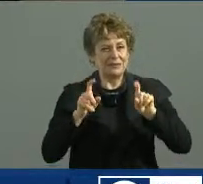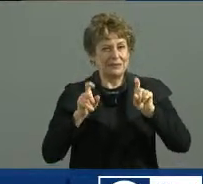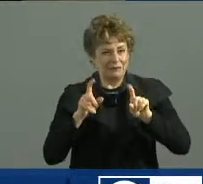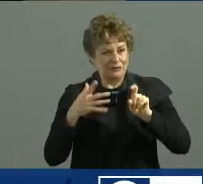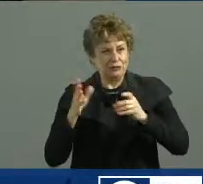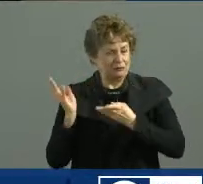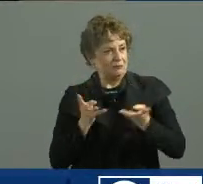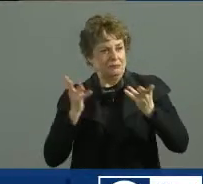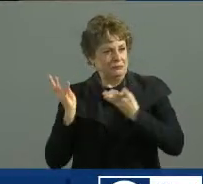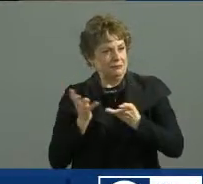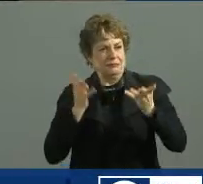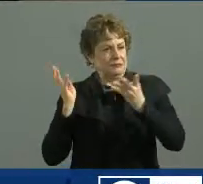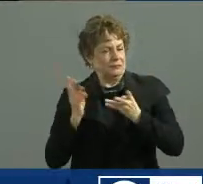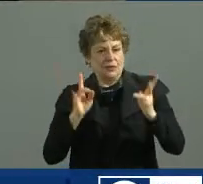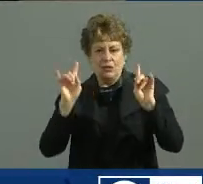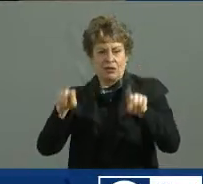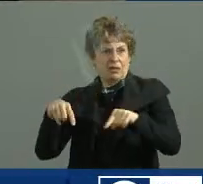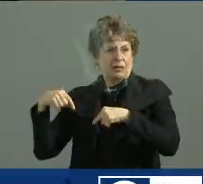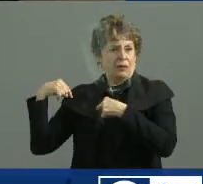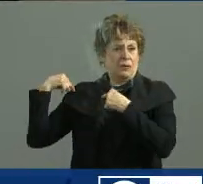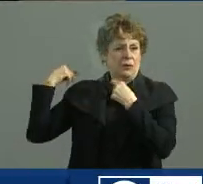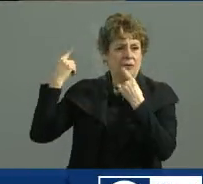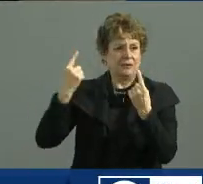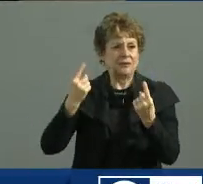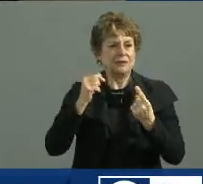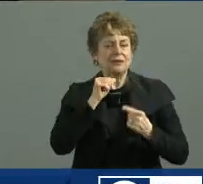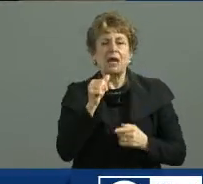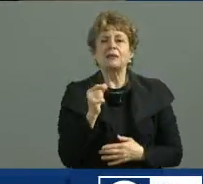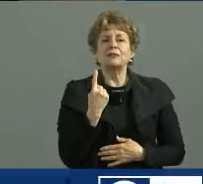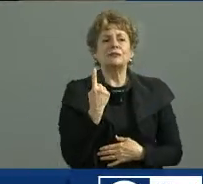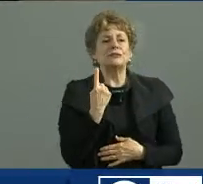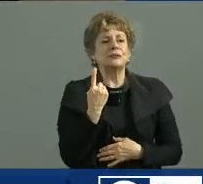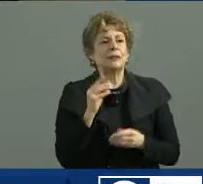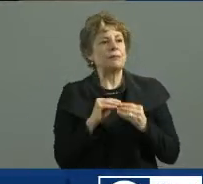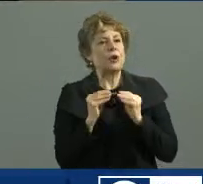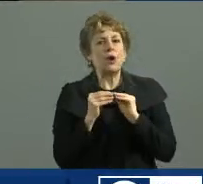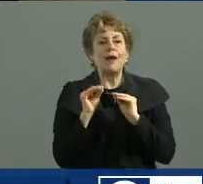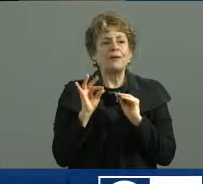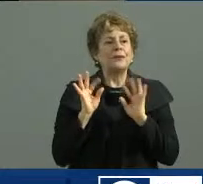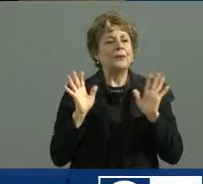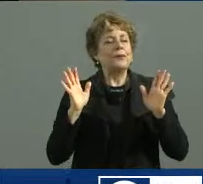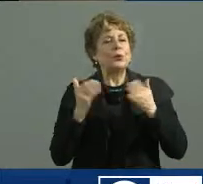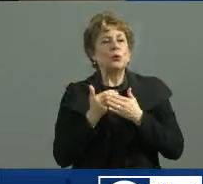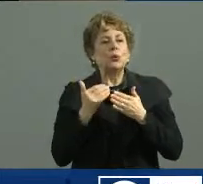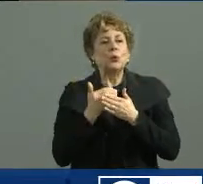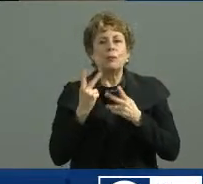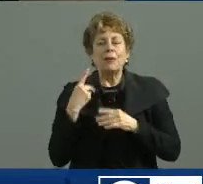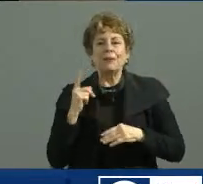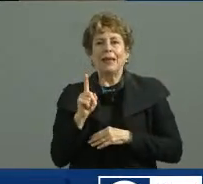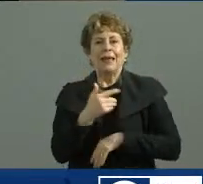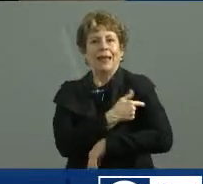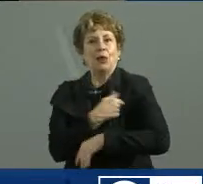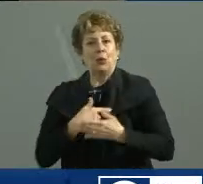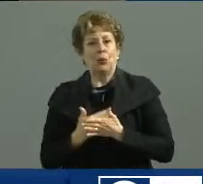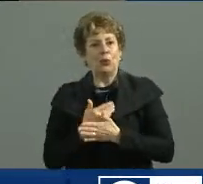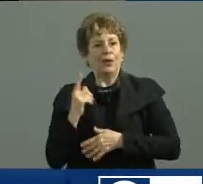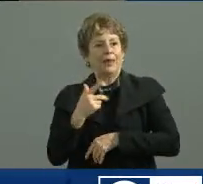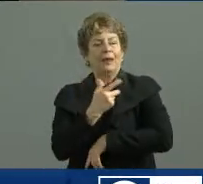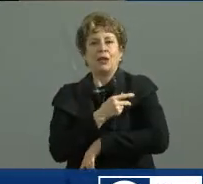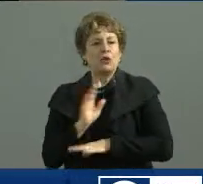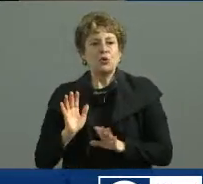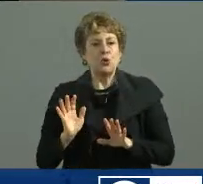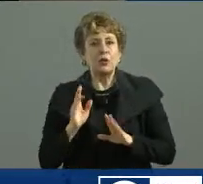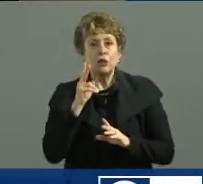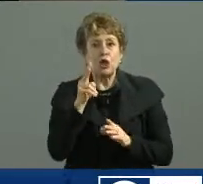Arizona over time, not just the number of unique people tested. So the gray bars are the number of new